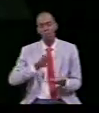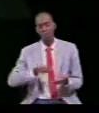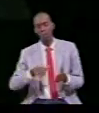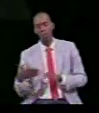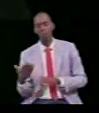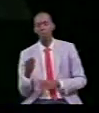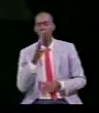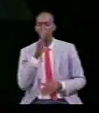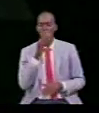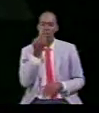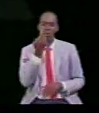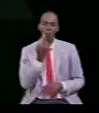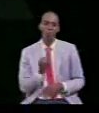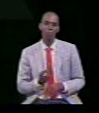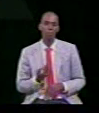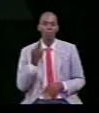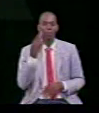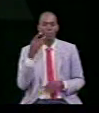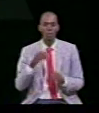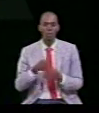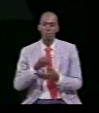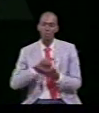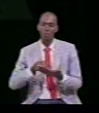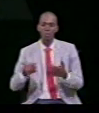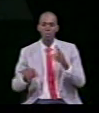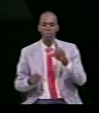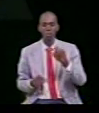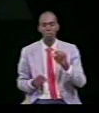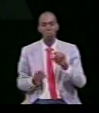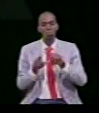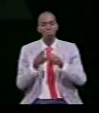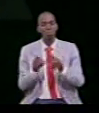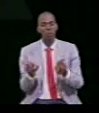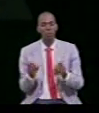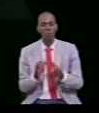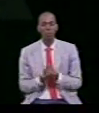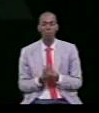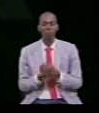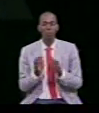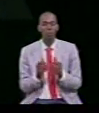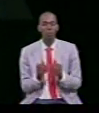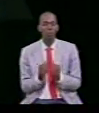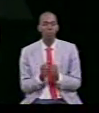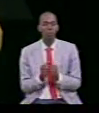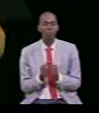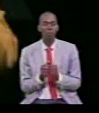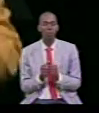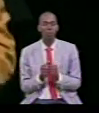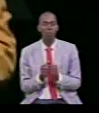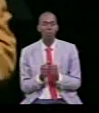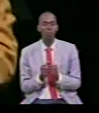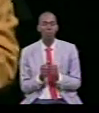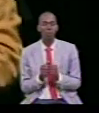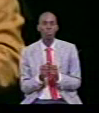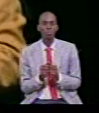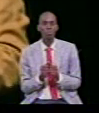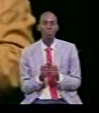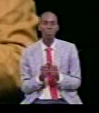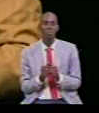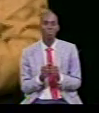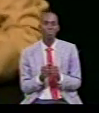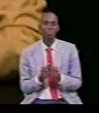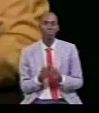Look at verse 20. In verse 20, but wilt thou know, O vain